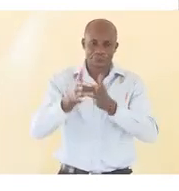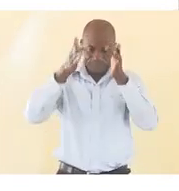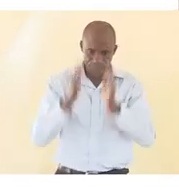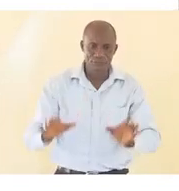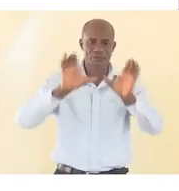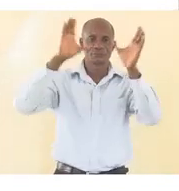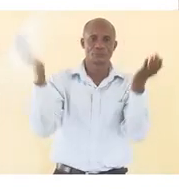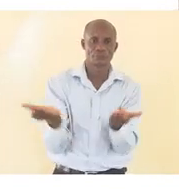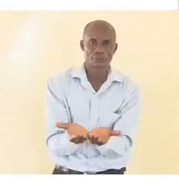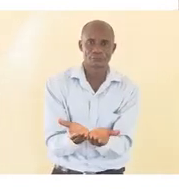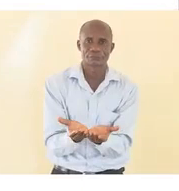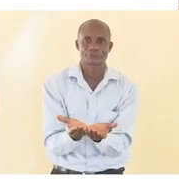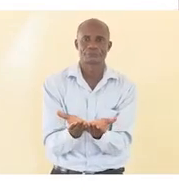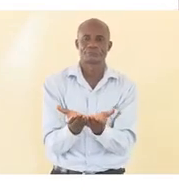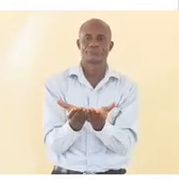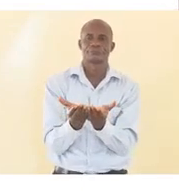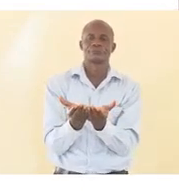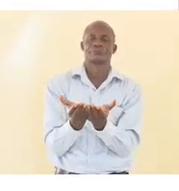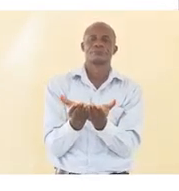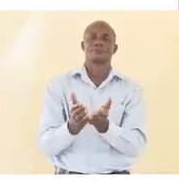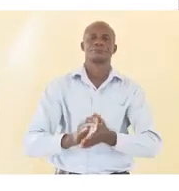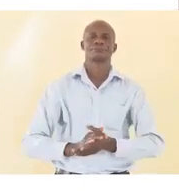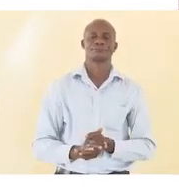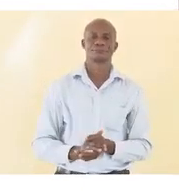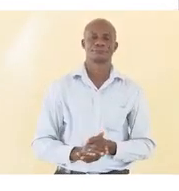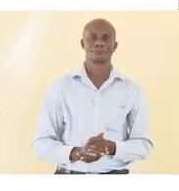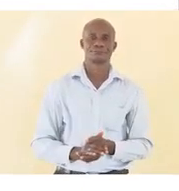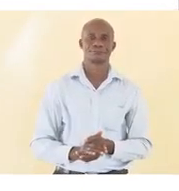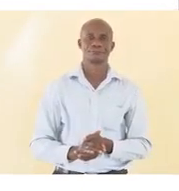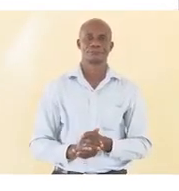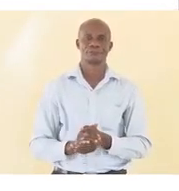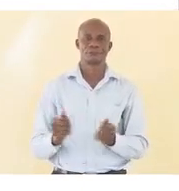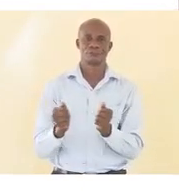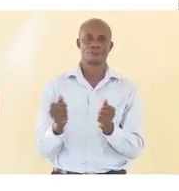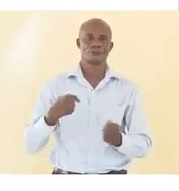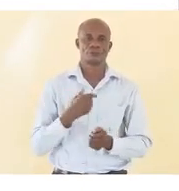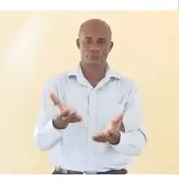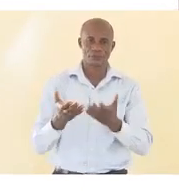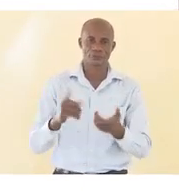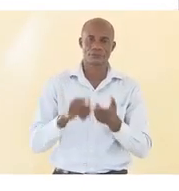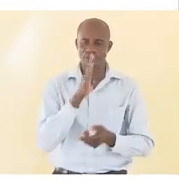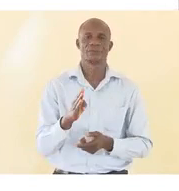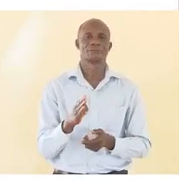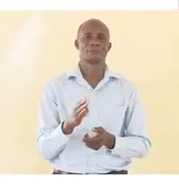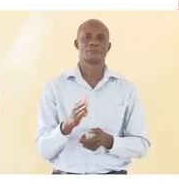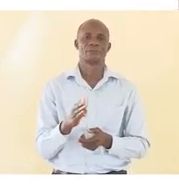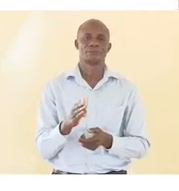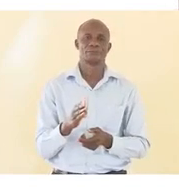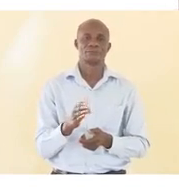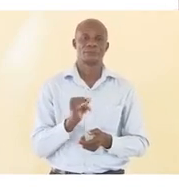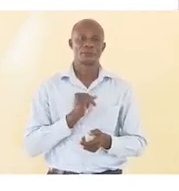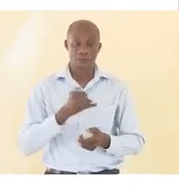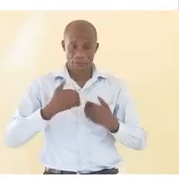Christian community. We are not yet a true Christian community. We desire to be. And